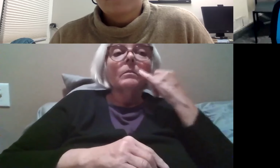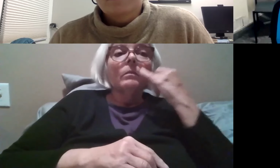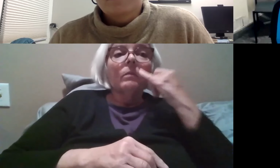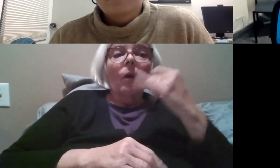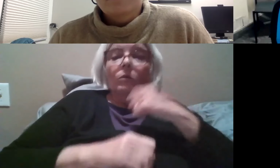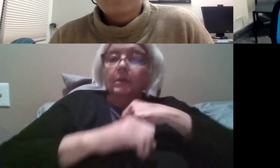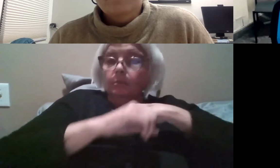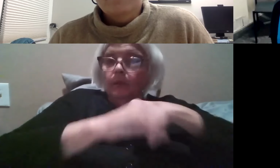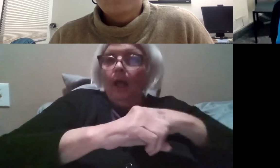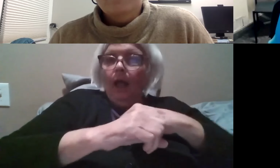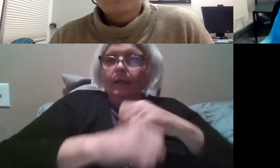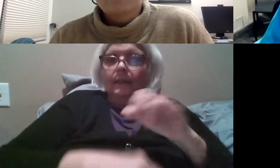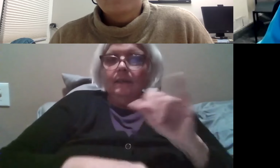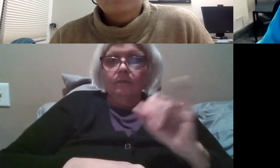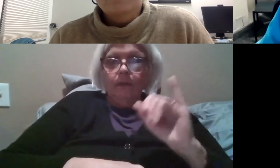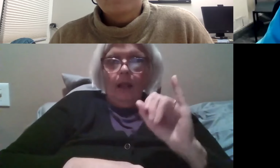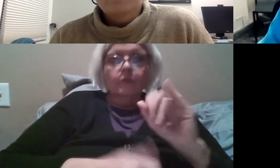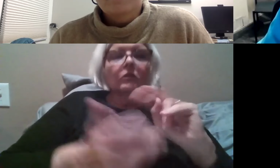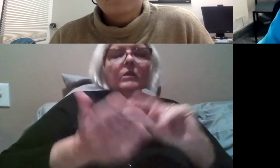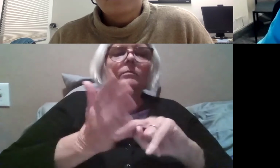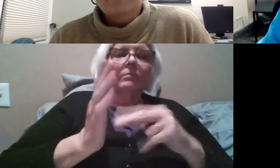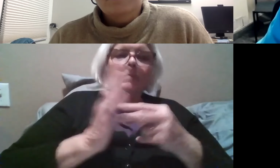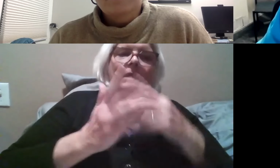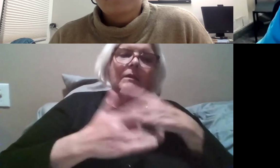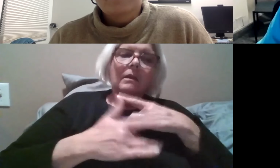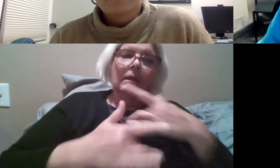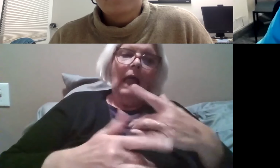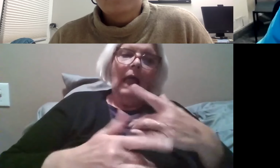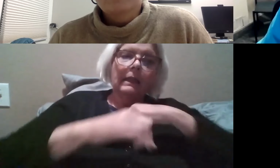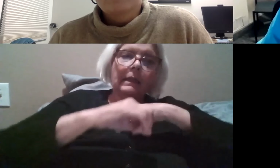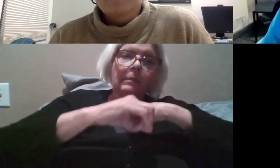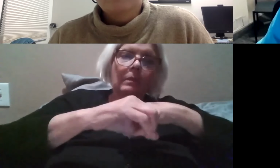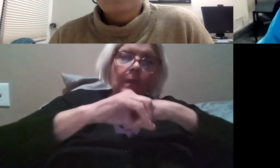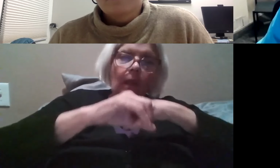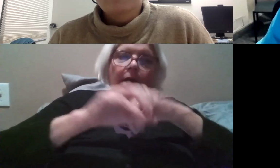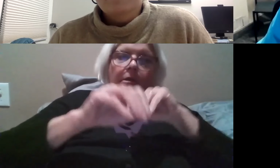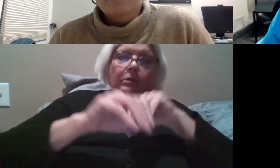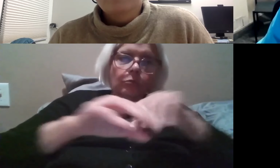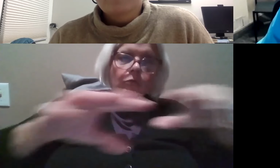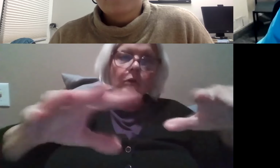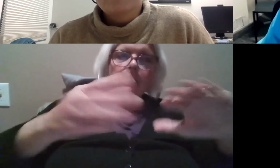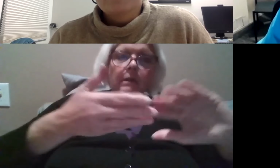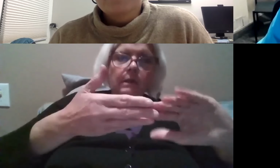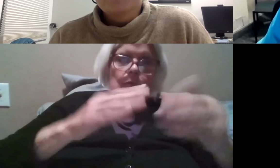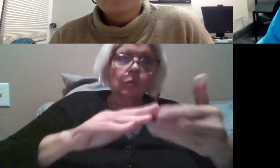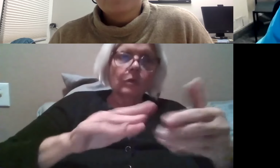their community. So I would just keep that piece in mind around transmission.